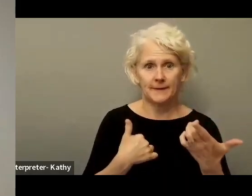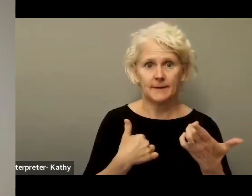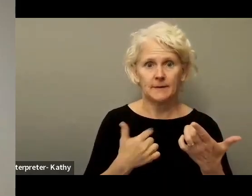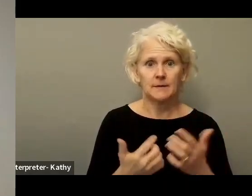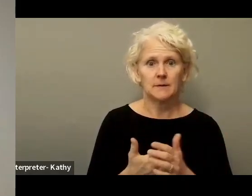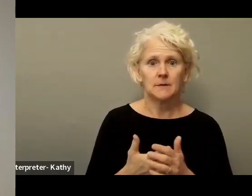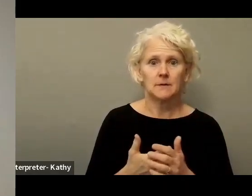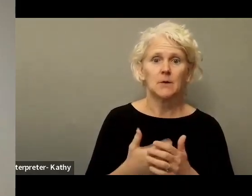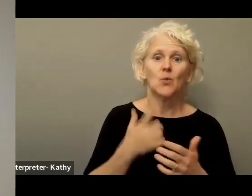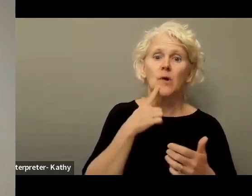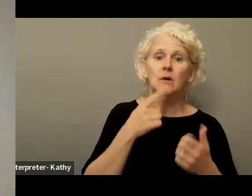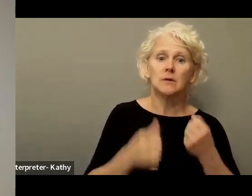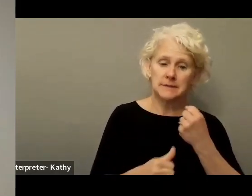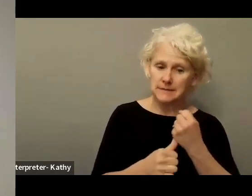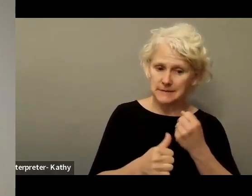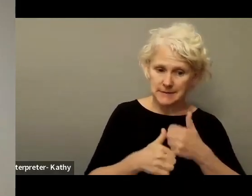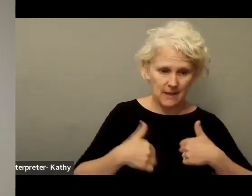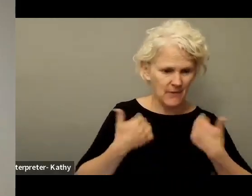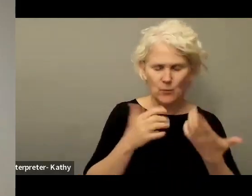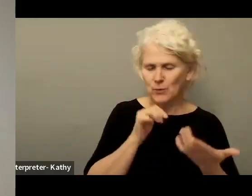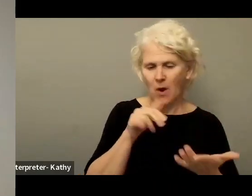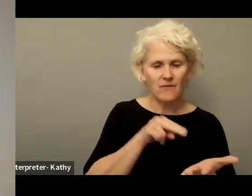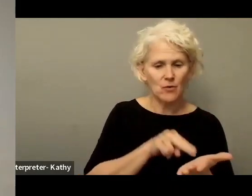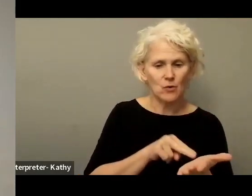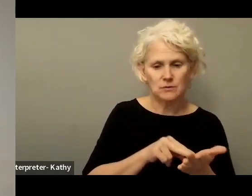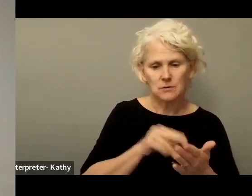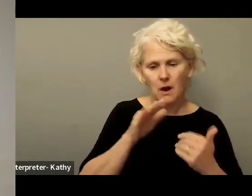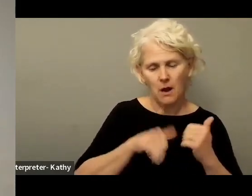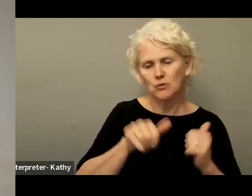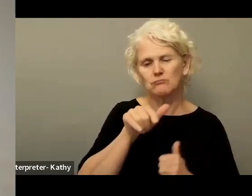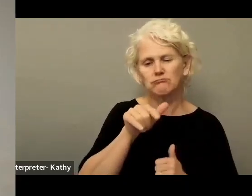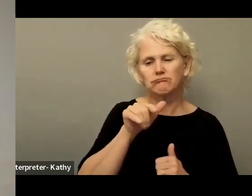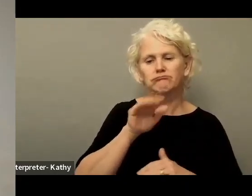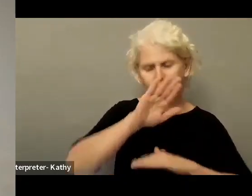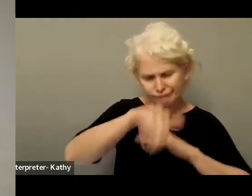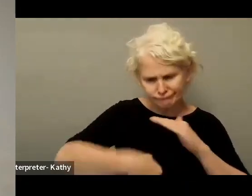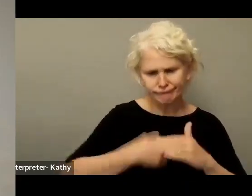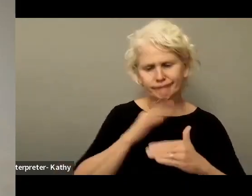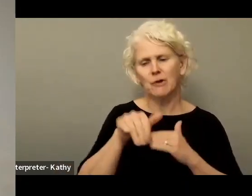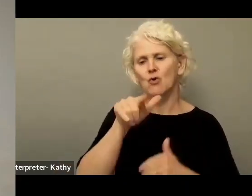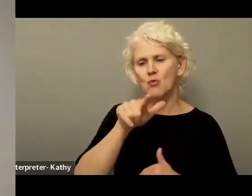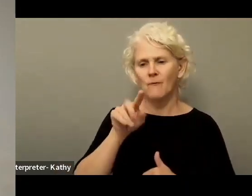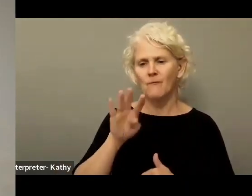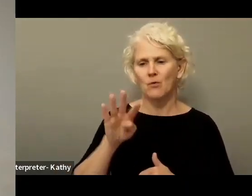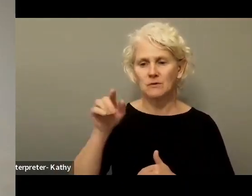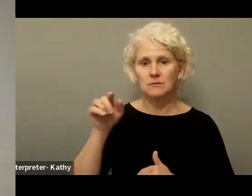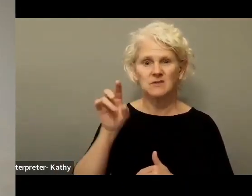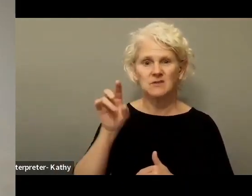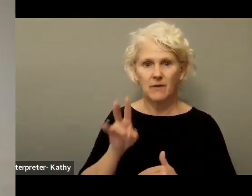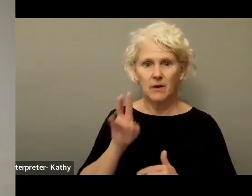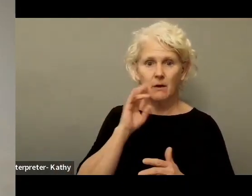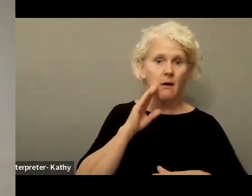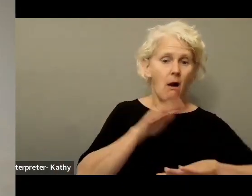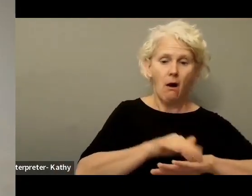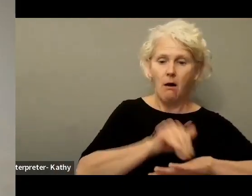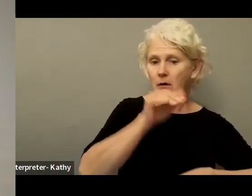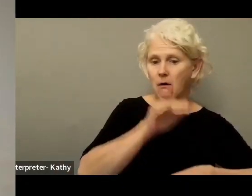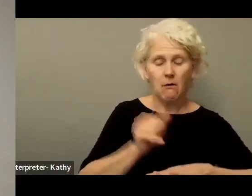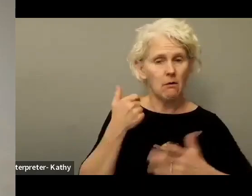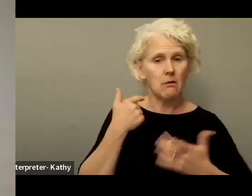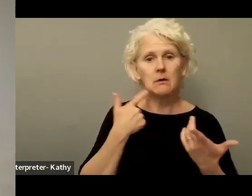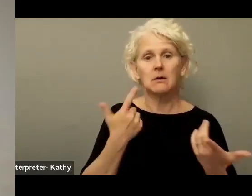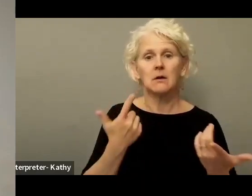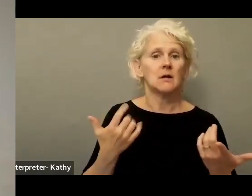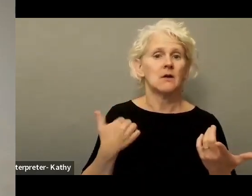We had assisted living. We don't have nursing on site 24/7. So I was on call. And then I will say from an